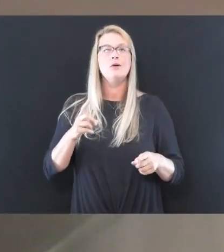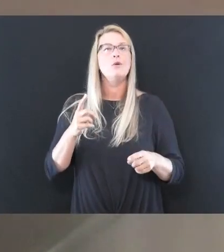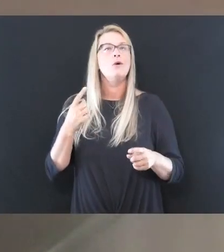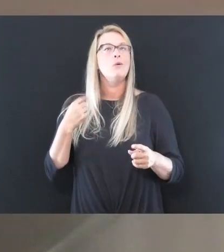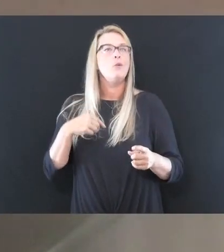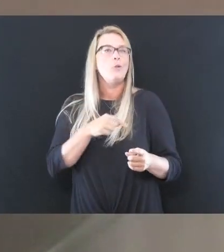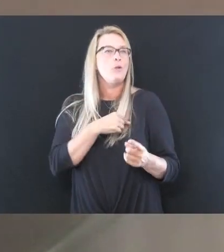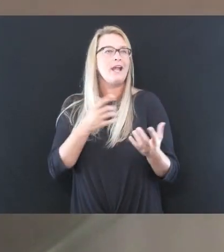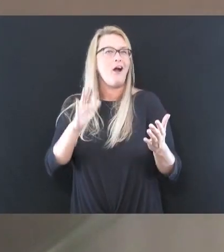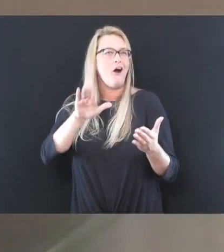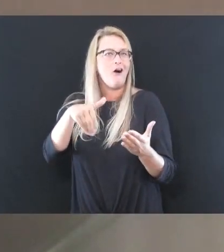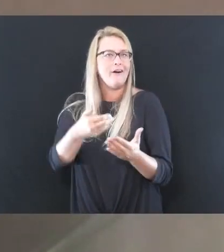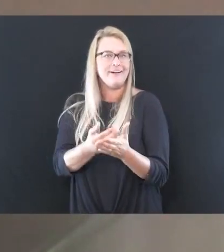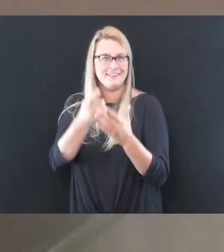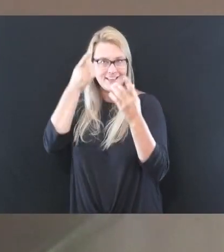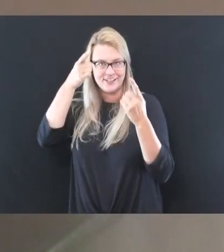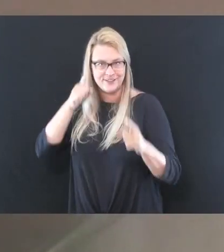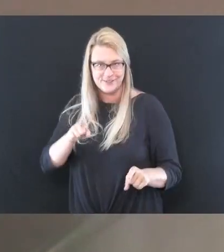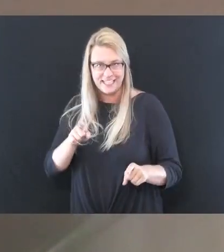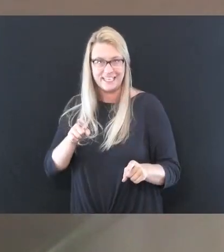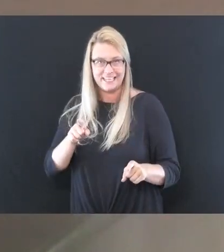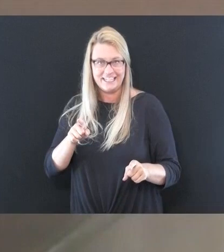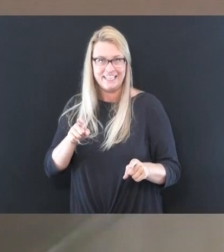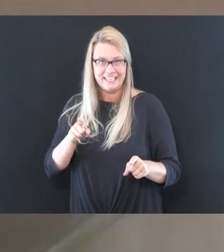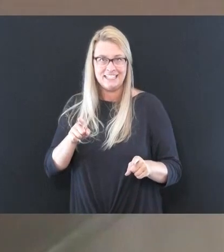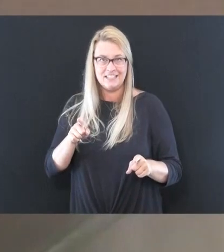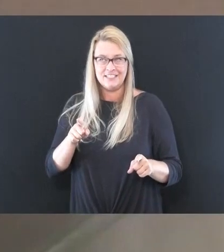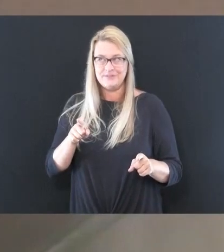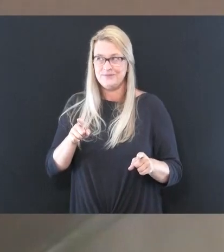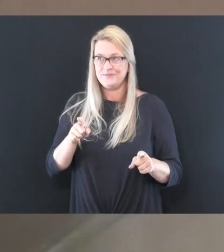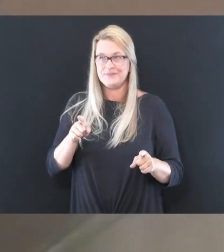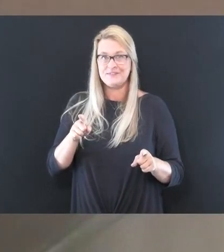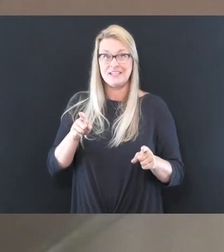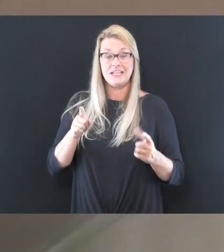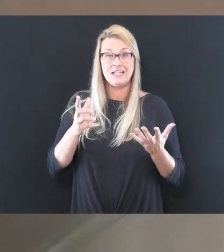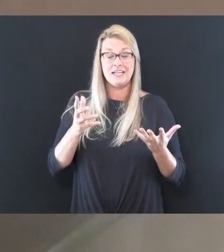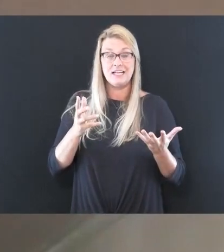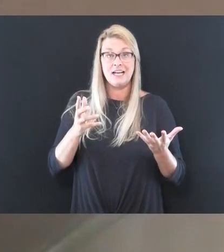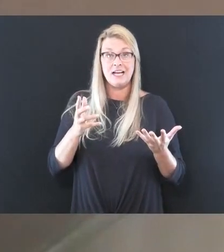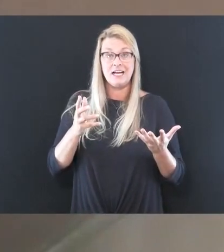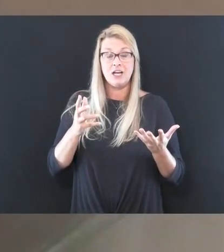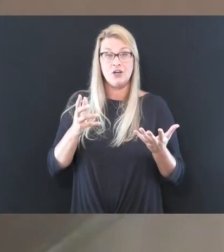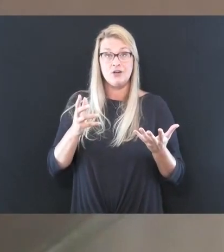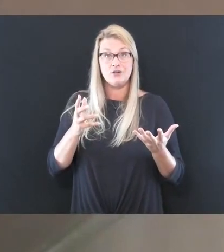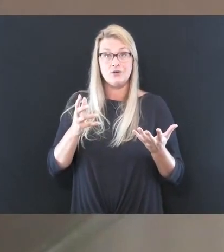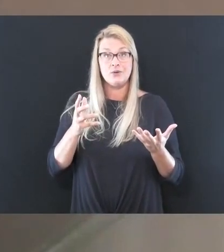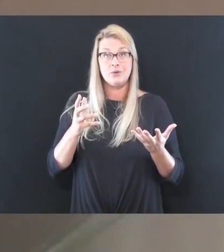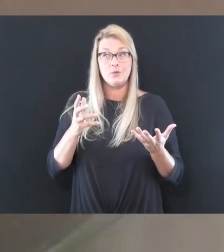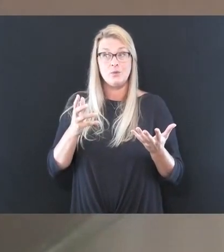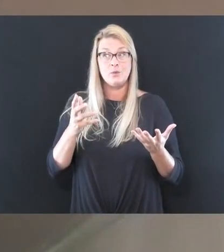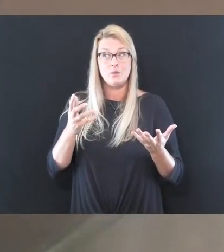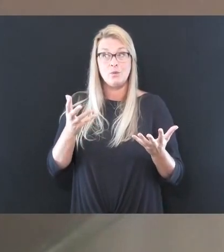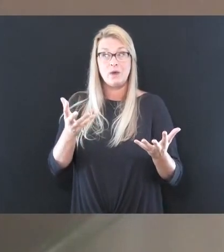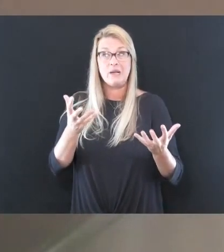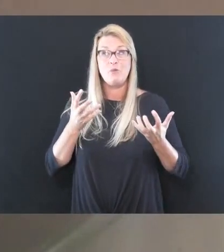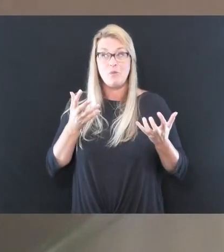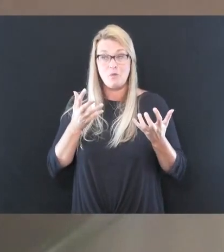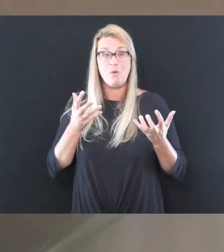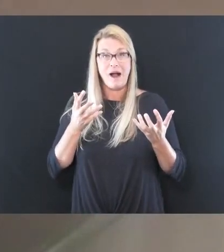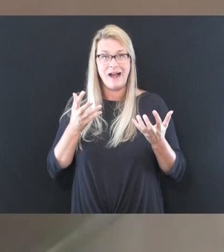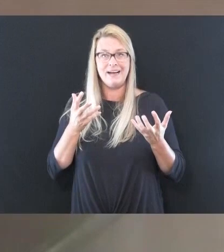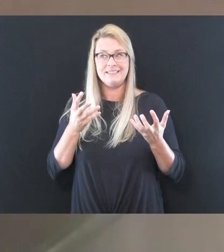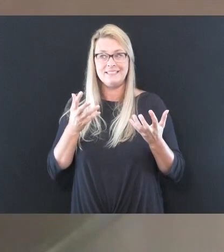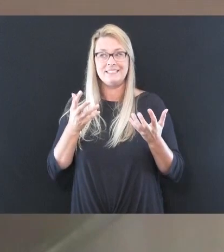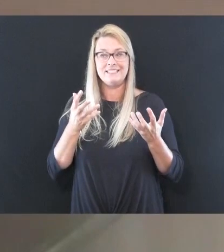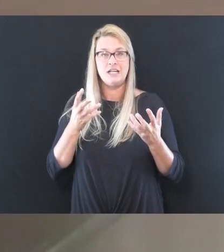we would all agree with, and I would ask you to, if you disagree, fine. But I think that what we really want, David, is